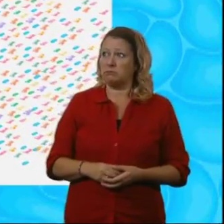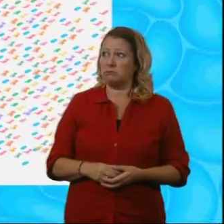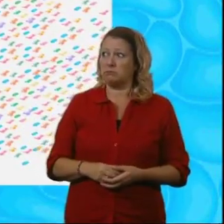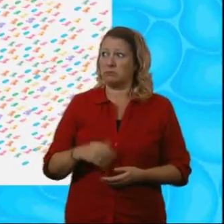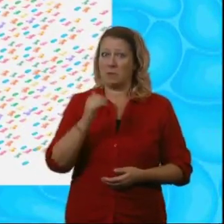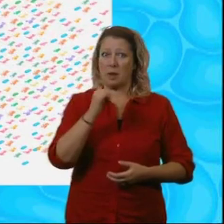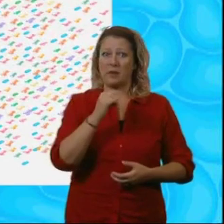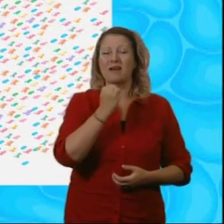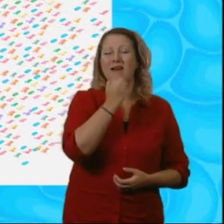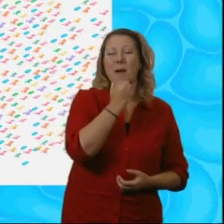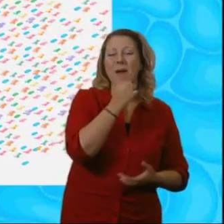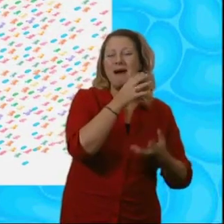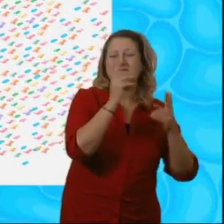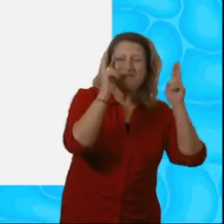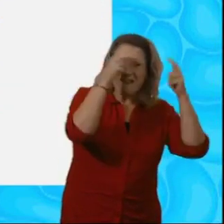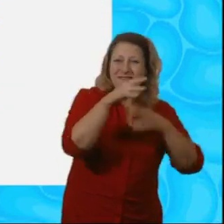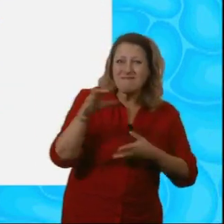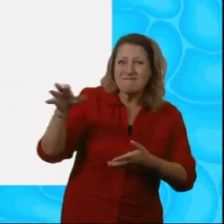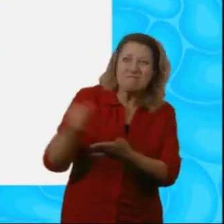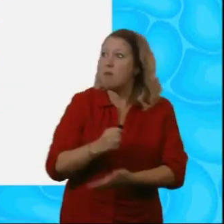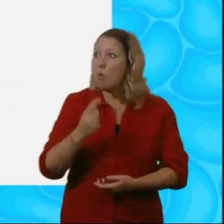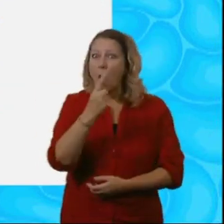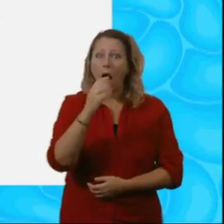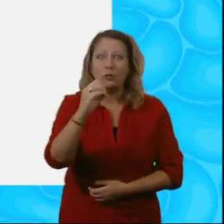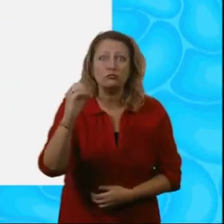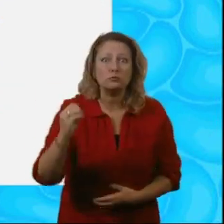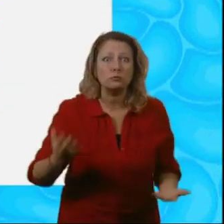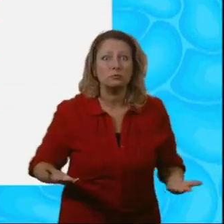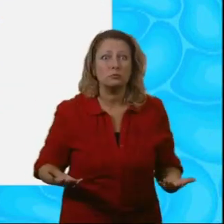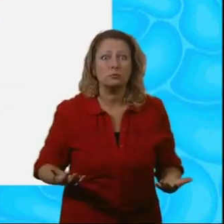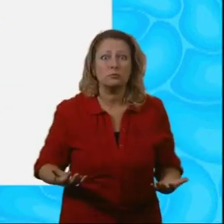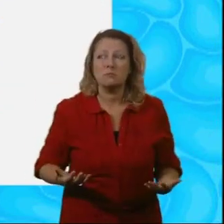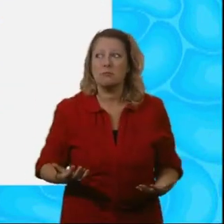The number taker might make it just 100 birds.